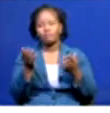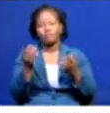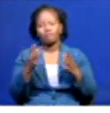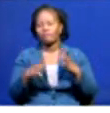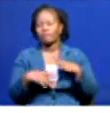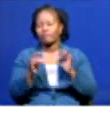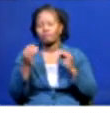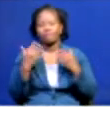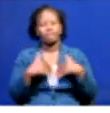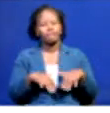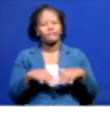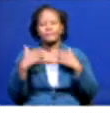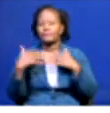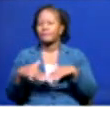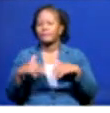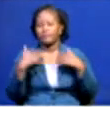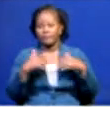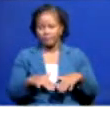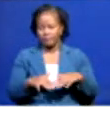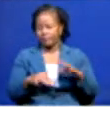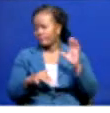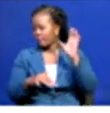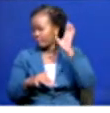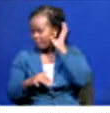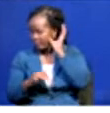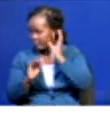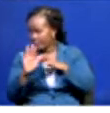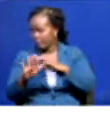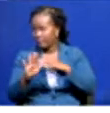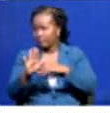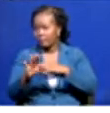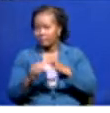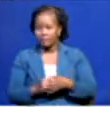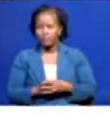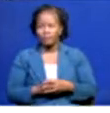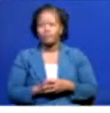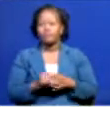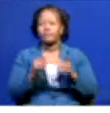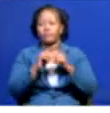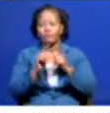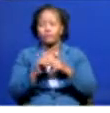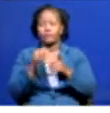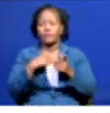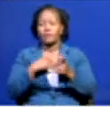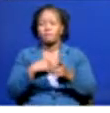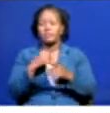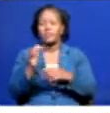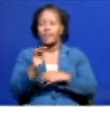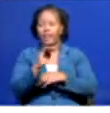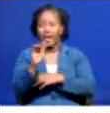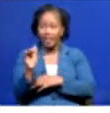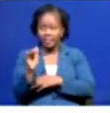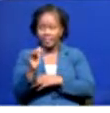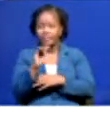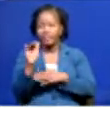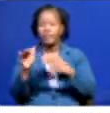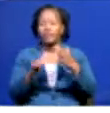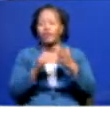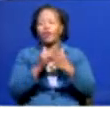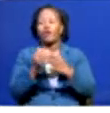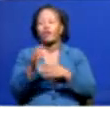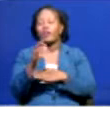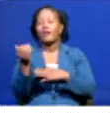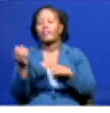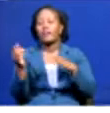interesting listening to Colonel. I therefore urge all other